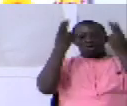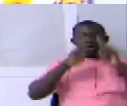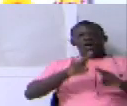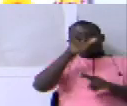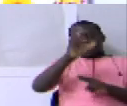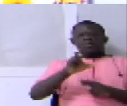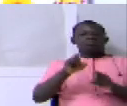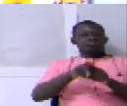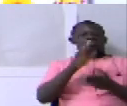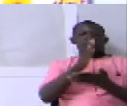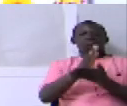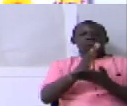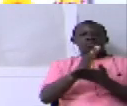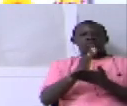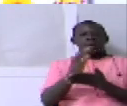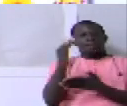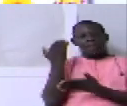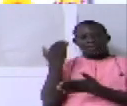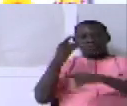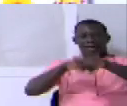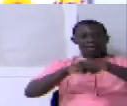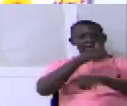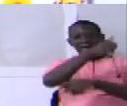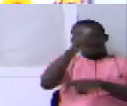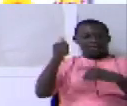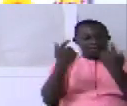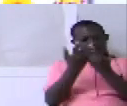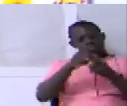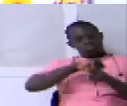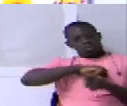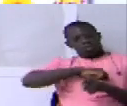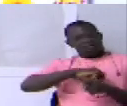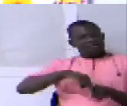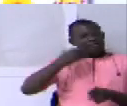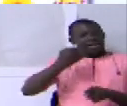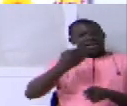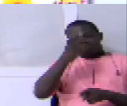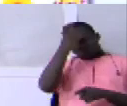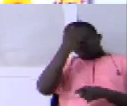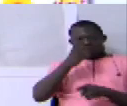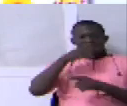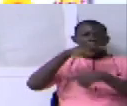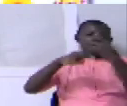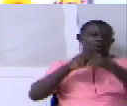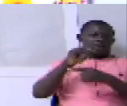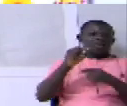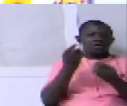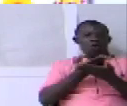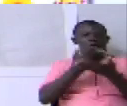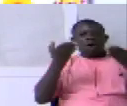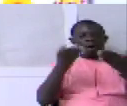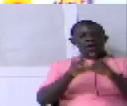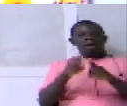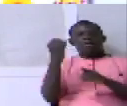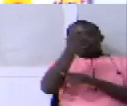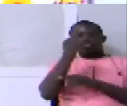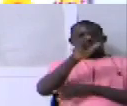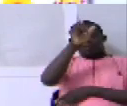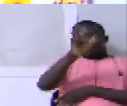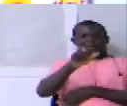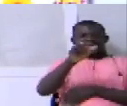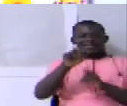I took everything personal gansul wotembo de ngako beta mfango bulole kono because this person was